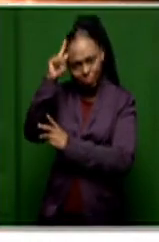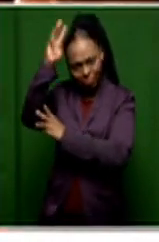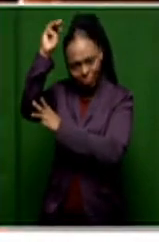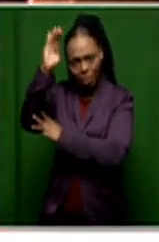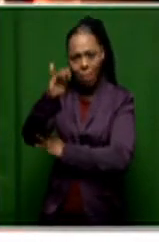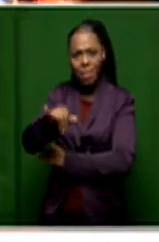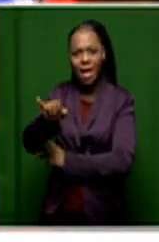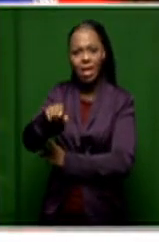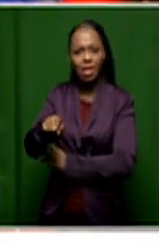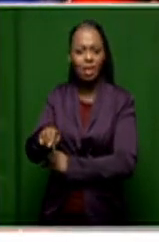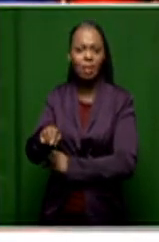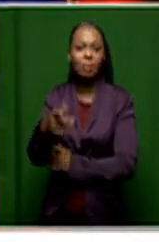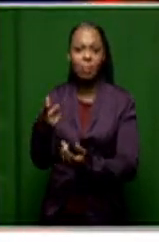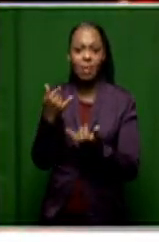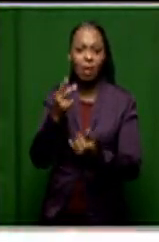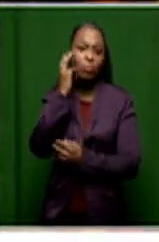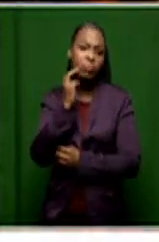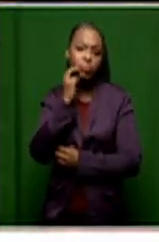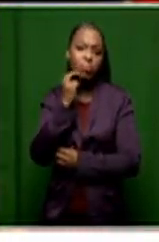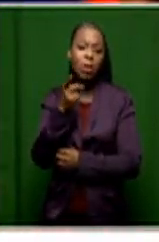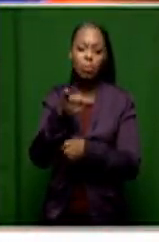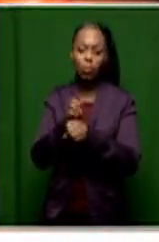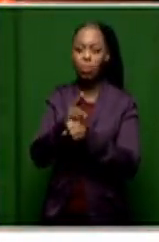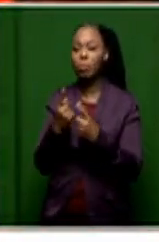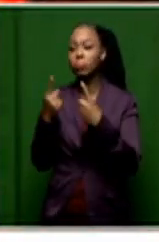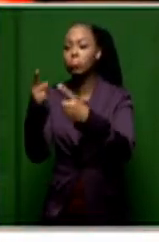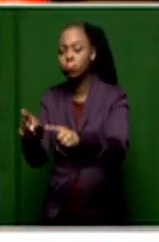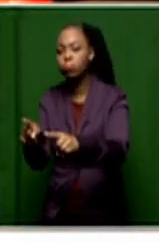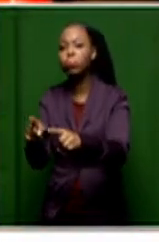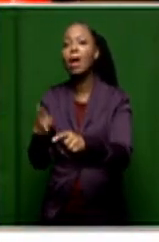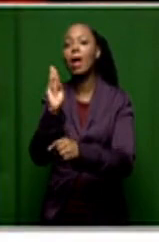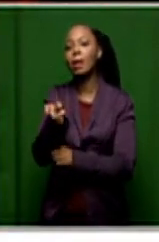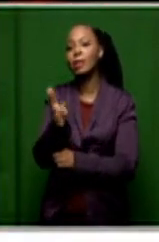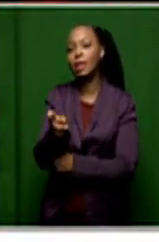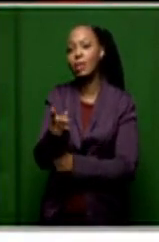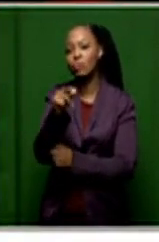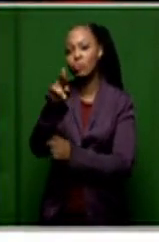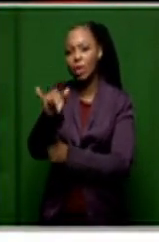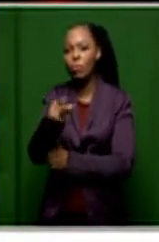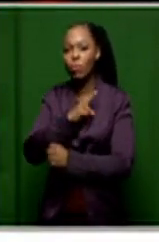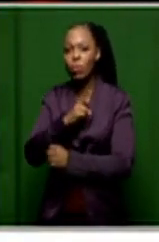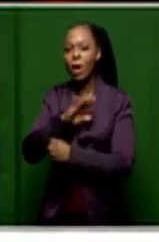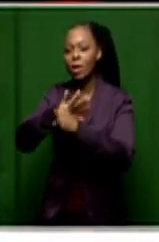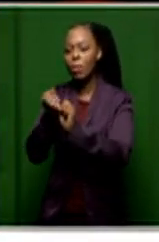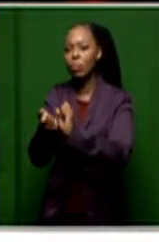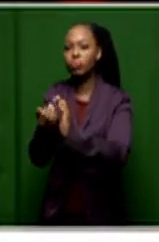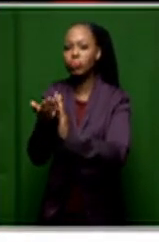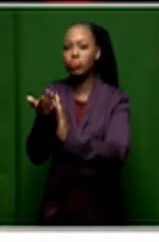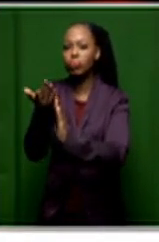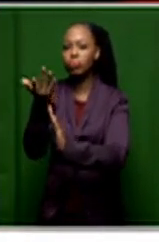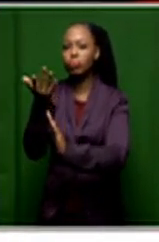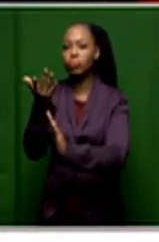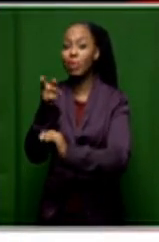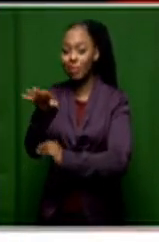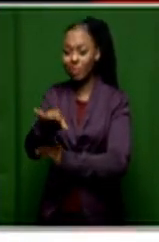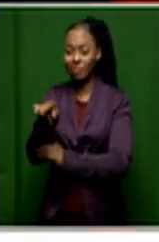know Dr. Zweli Mkhize is going to the Sarah Baartman district today again, and because those numbers are ticking up.